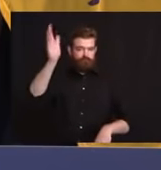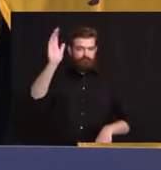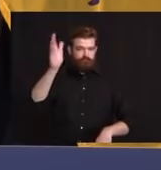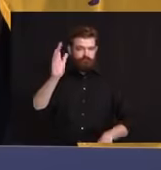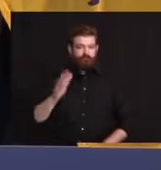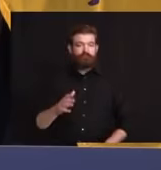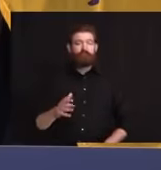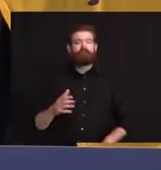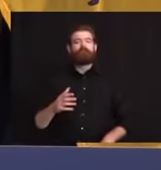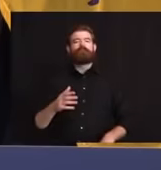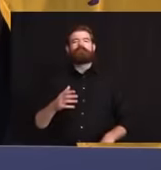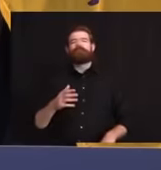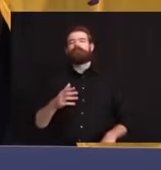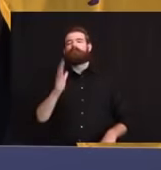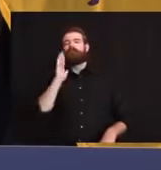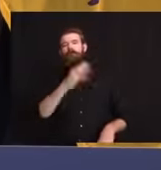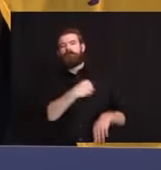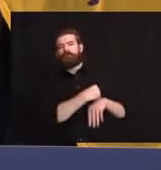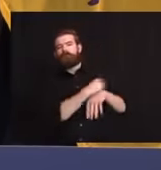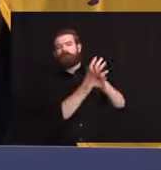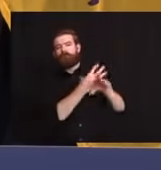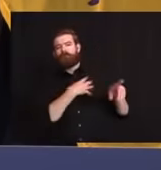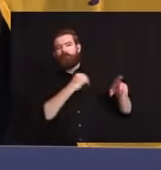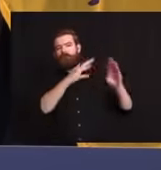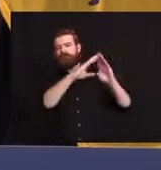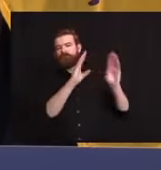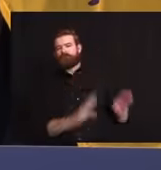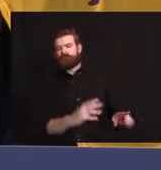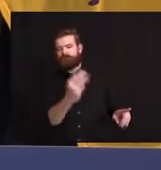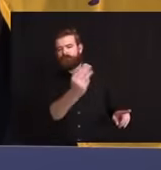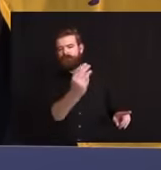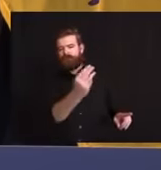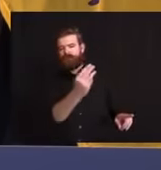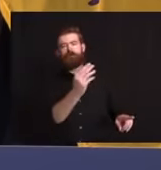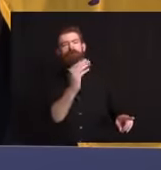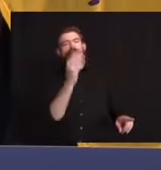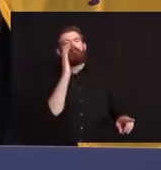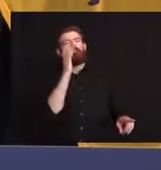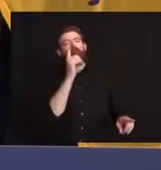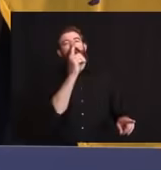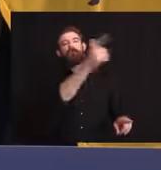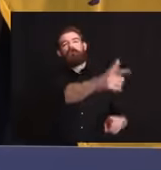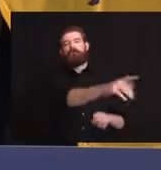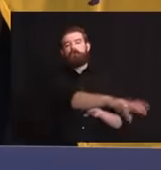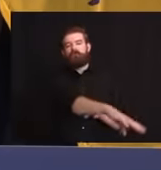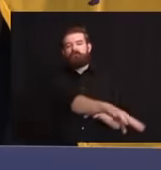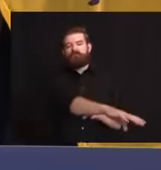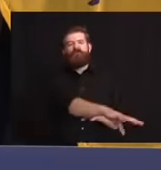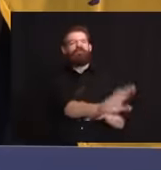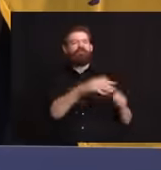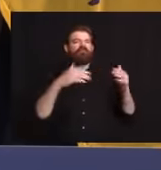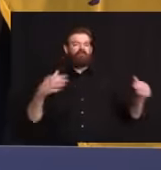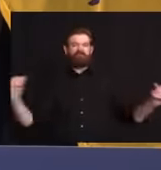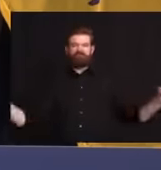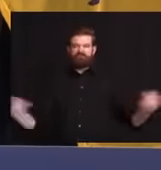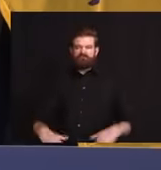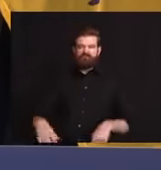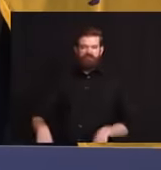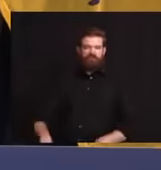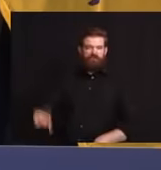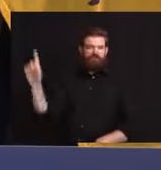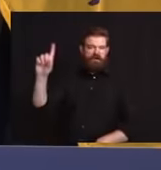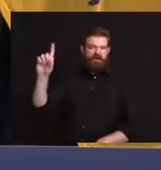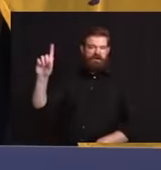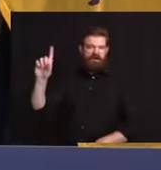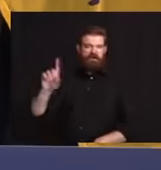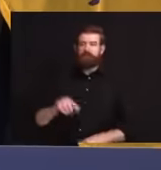will be, at the moment, scheduled for after that. So unless you hear otherwise, we'll be at 1 o'clock. Do you have anything, sir? You good?